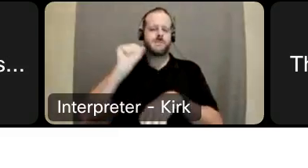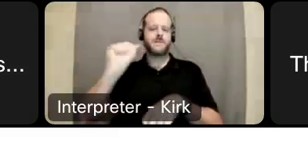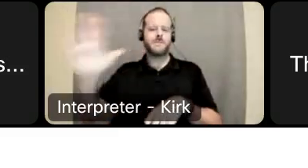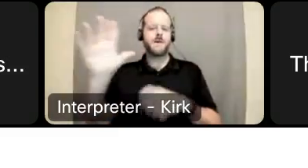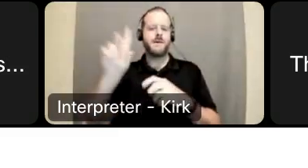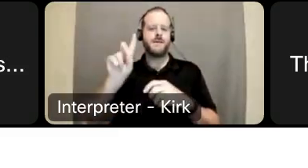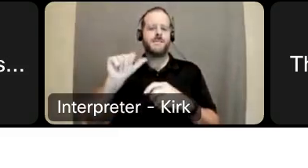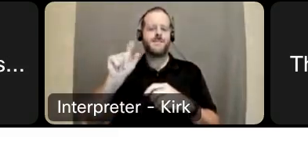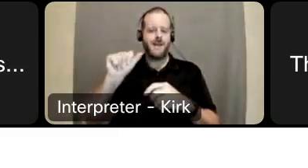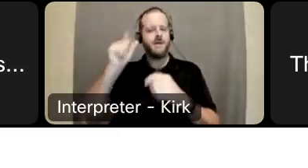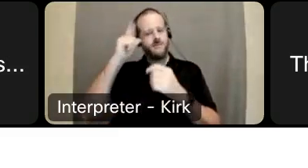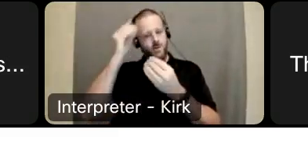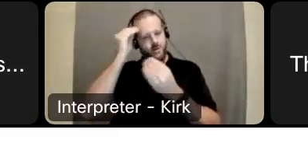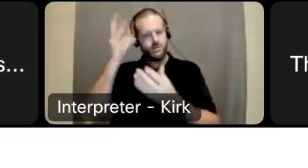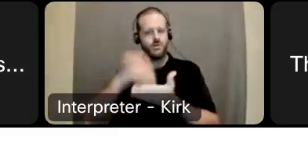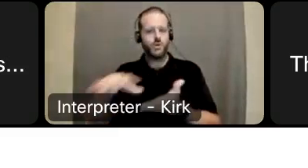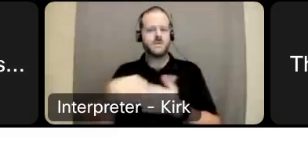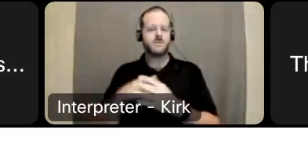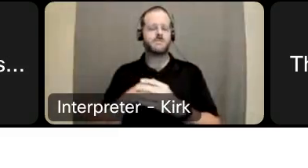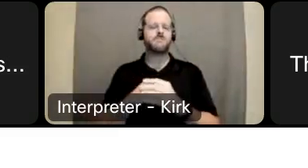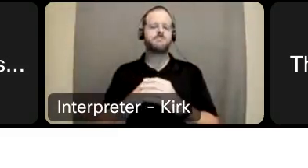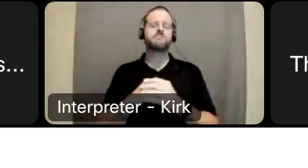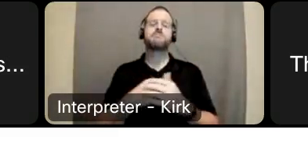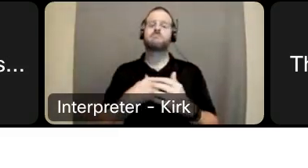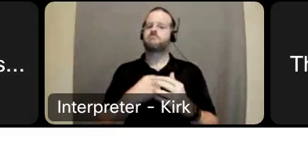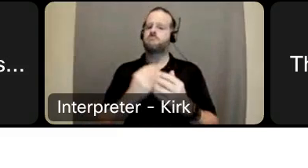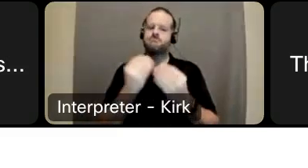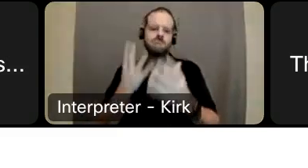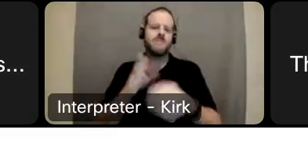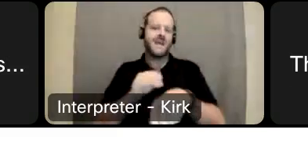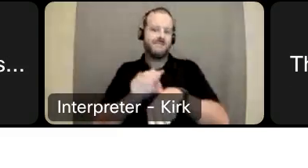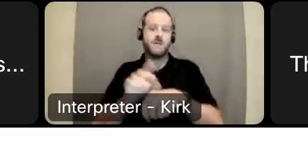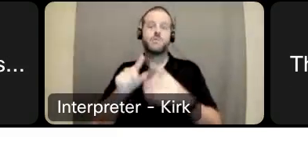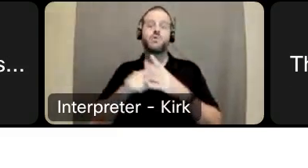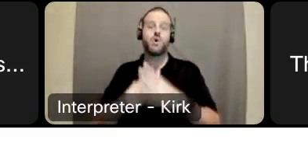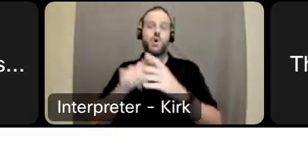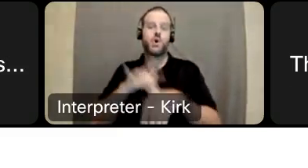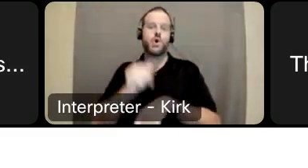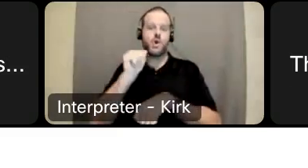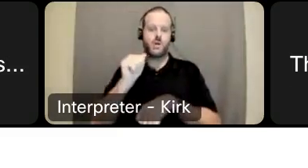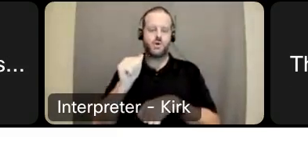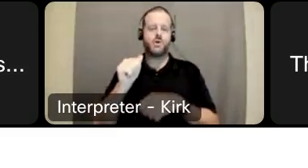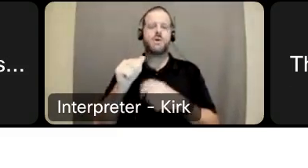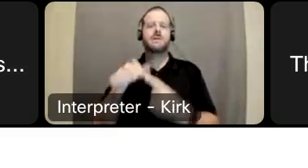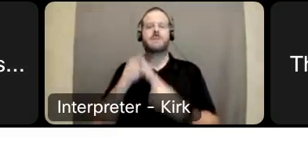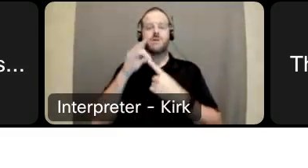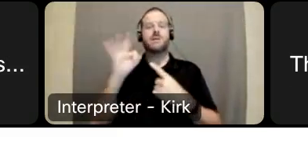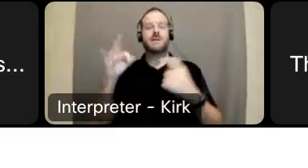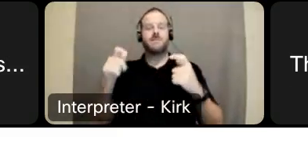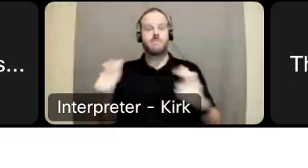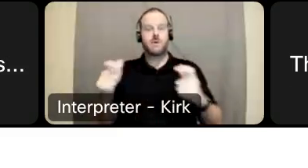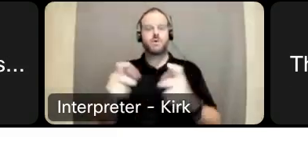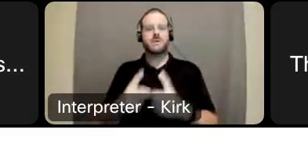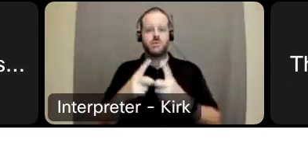data for your students. Highly advised to get started earlier, especially for those larger districts, so